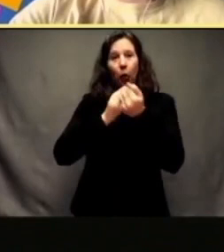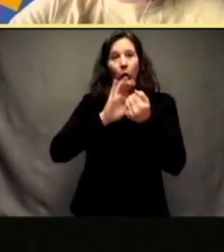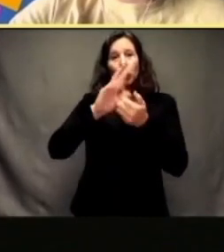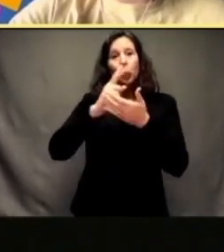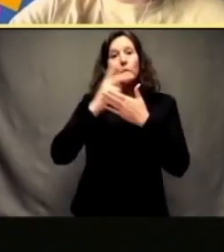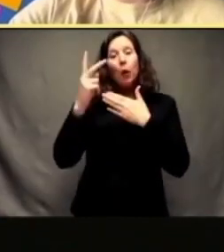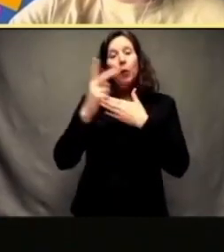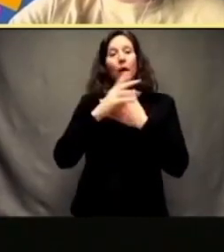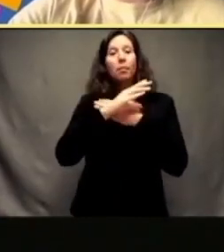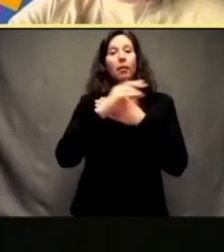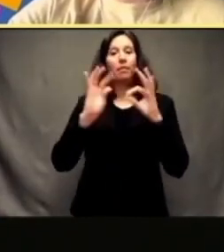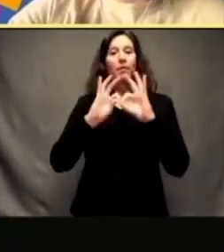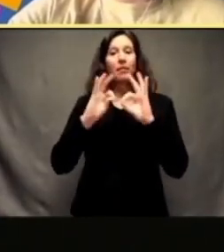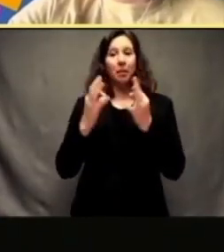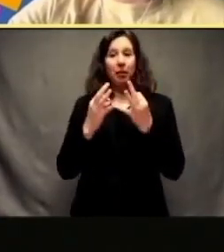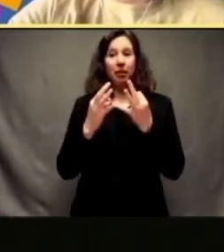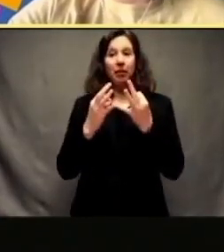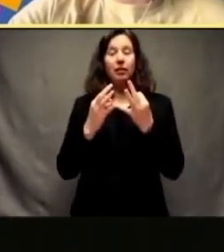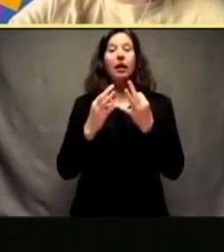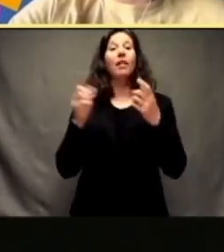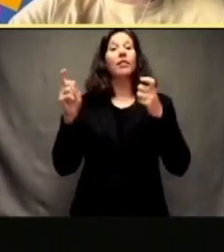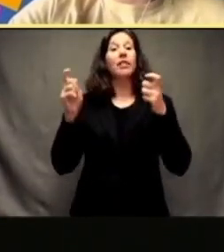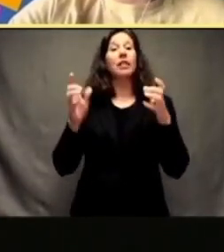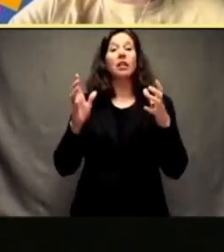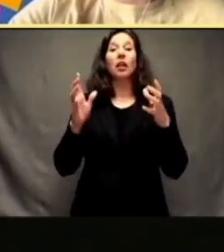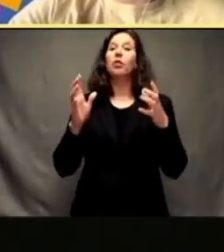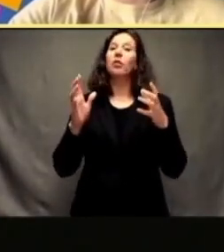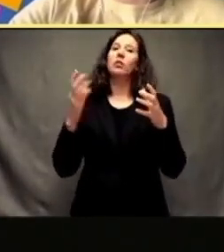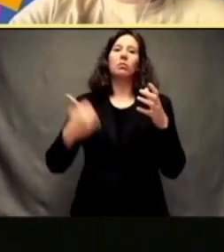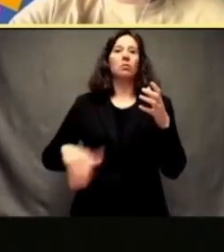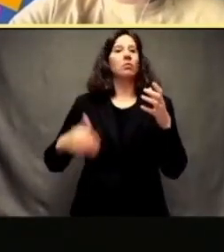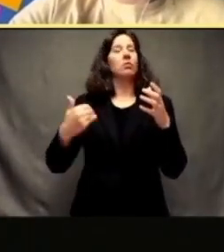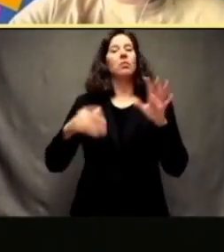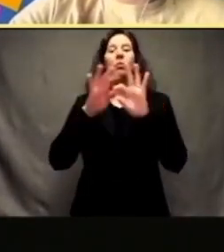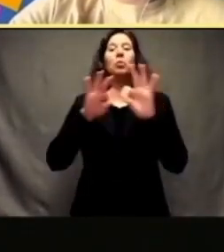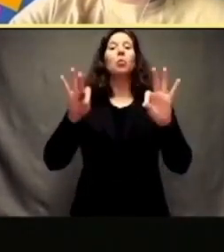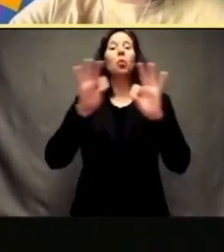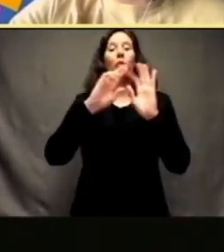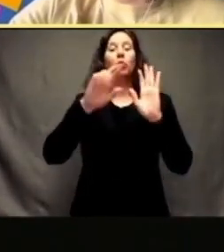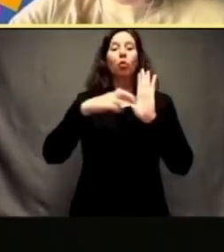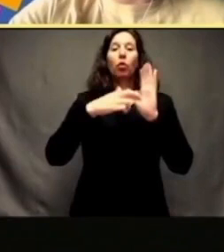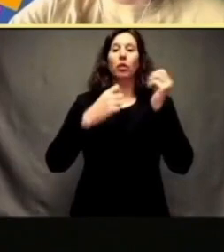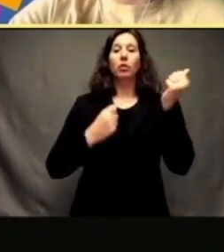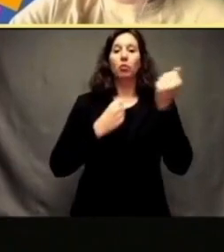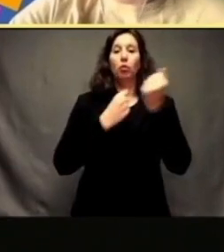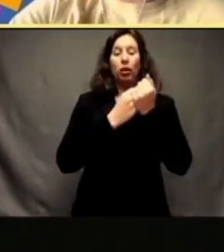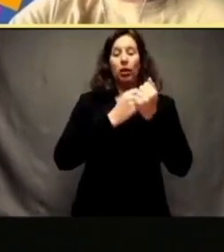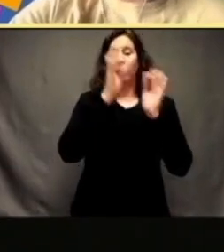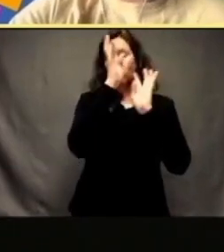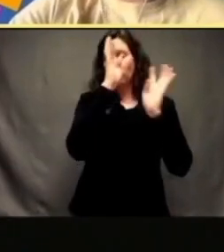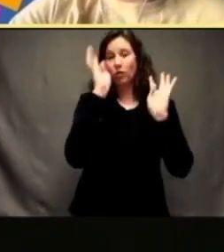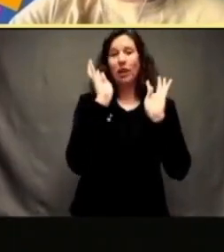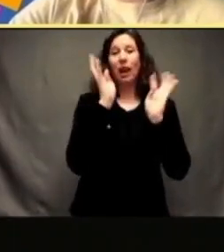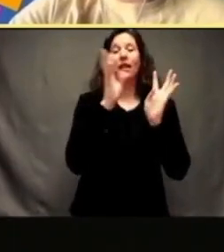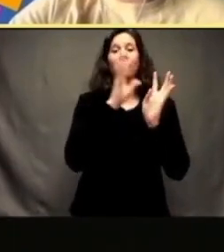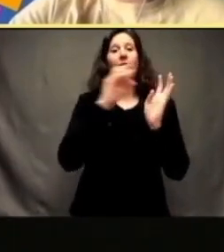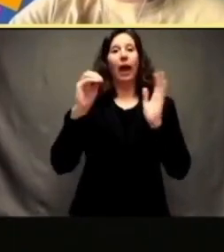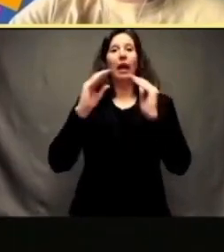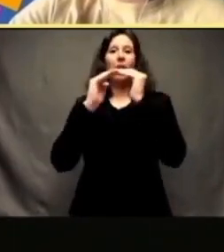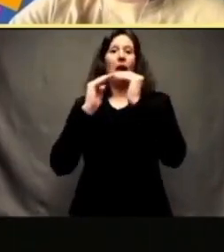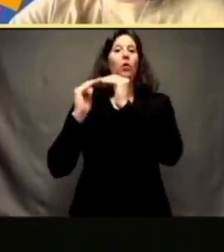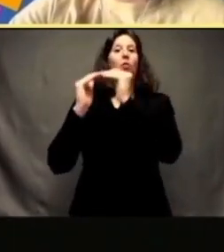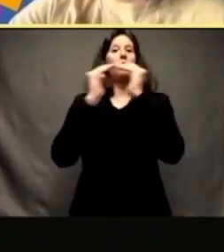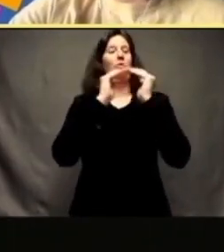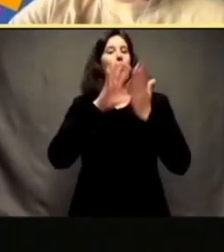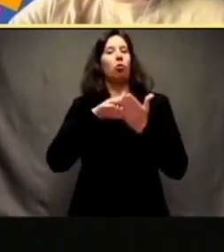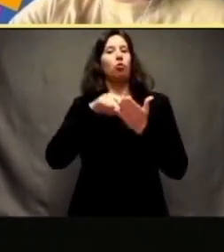and families. And facilitators play such an important role in supporting a creative and equitable learning environment